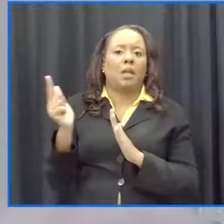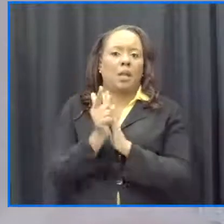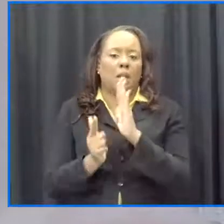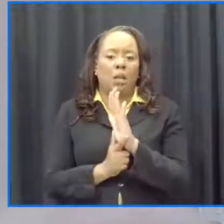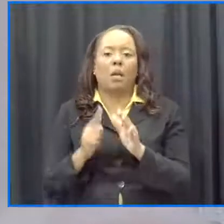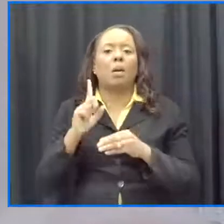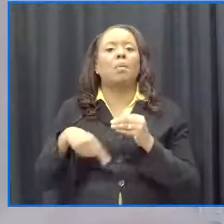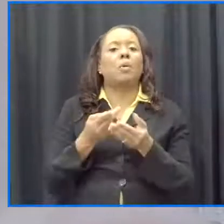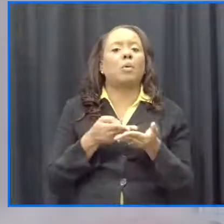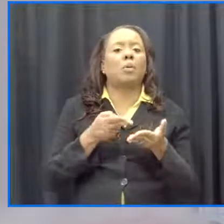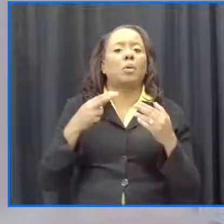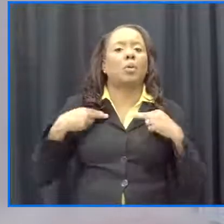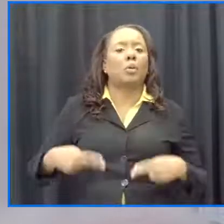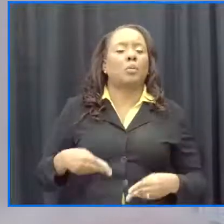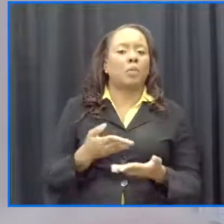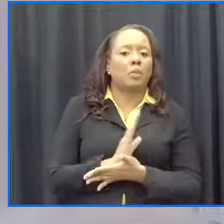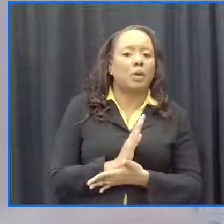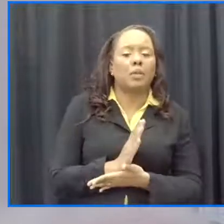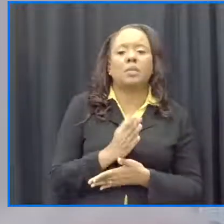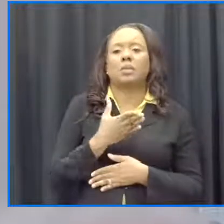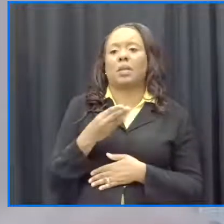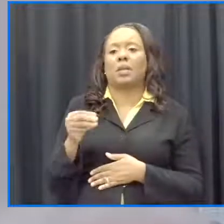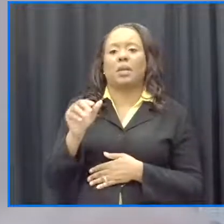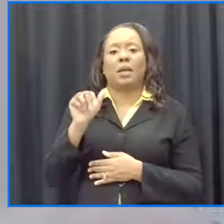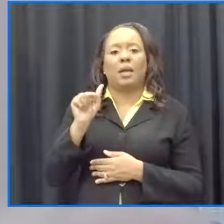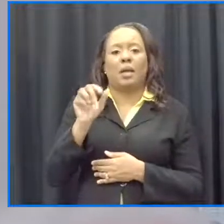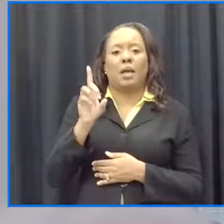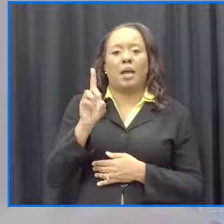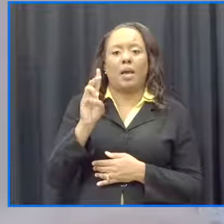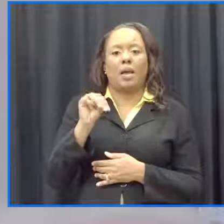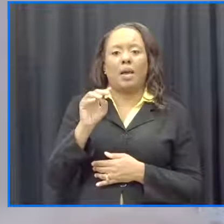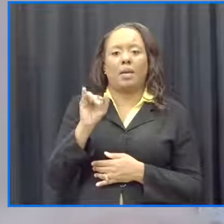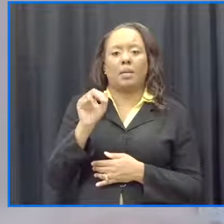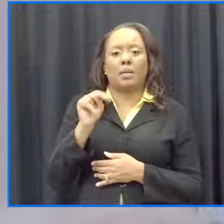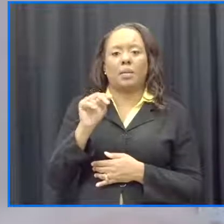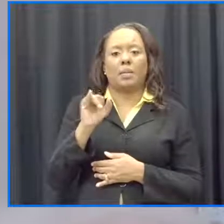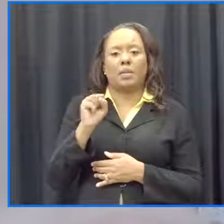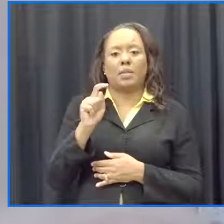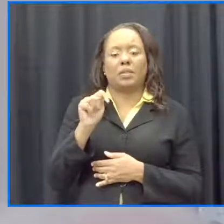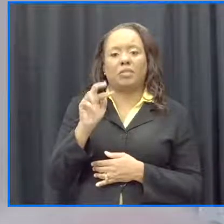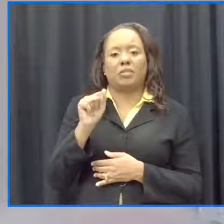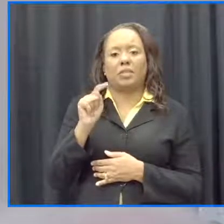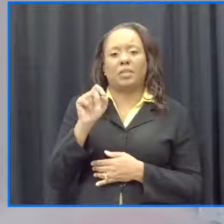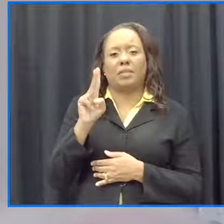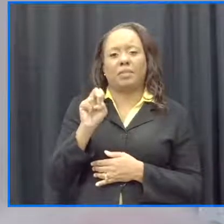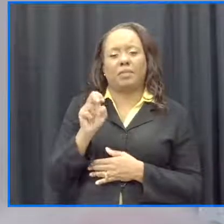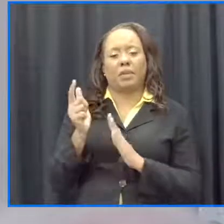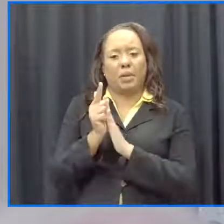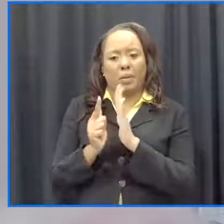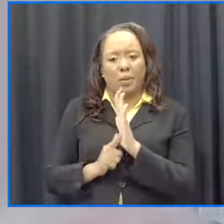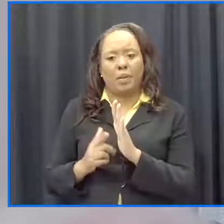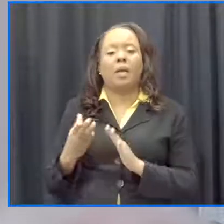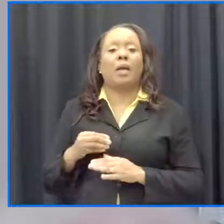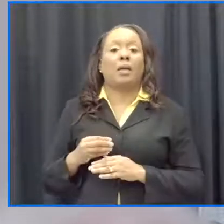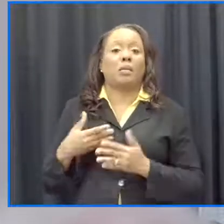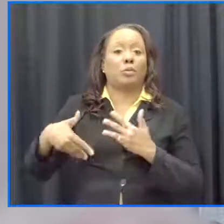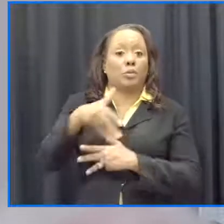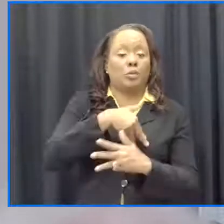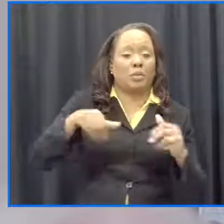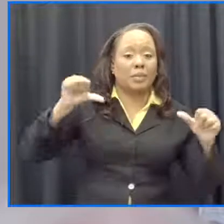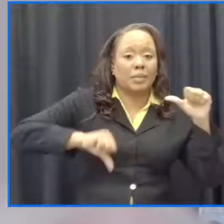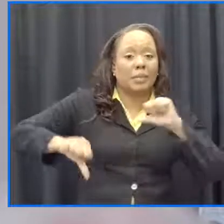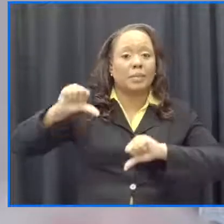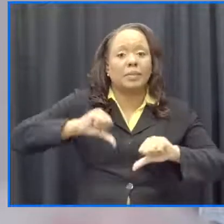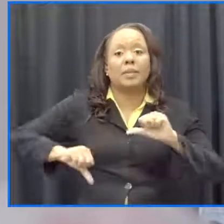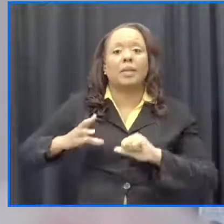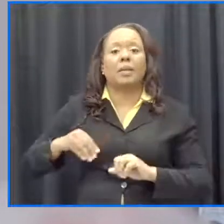law of torts, human rights law, and administrative law, and has also lectured in the Faculty of Social Science in